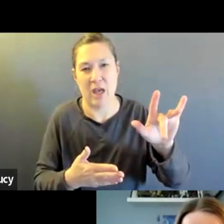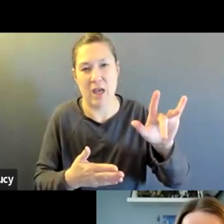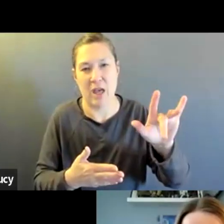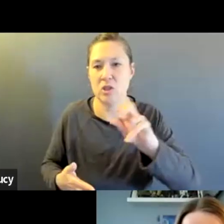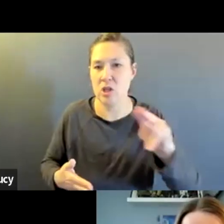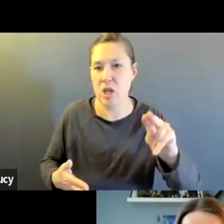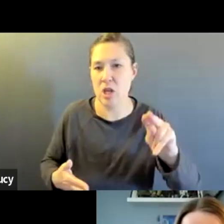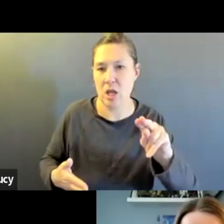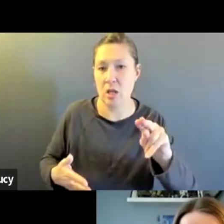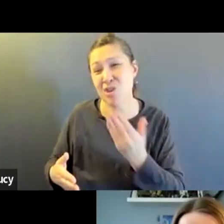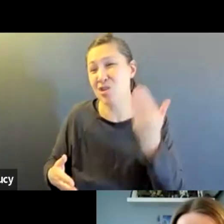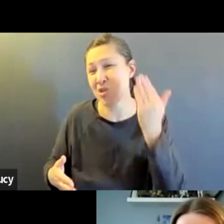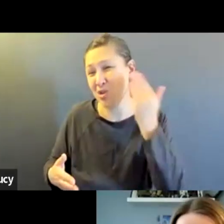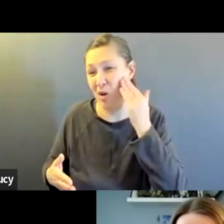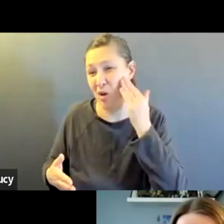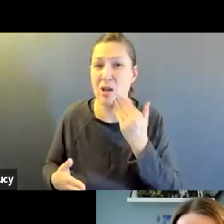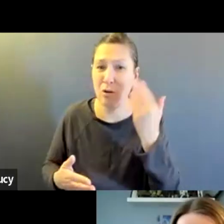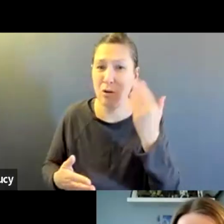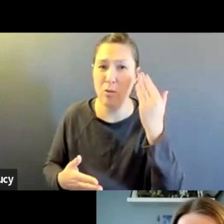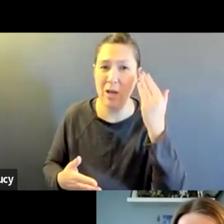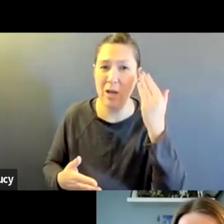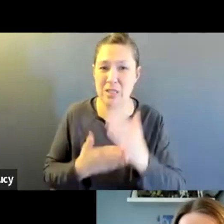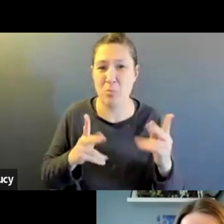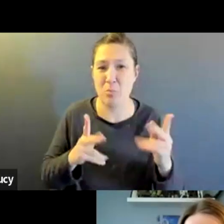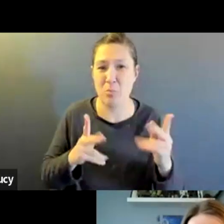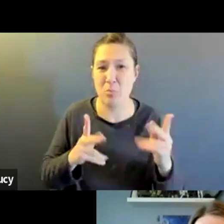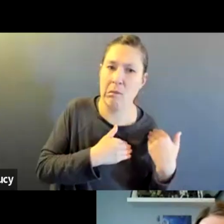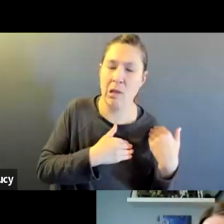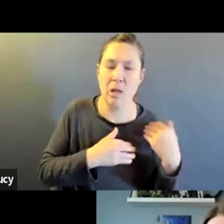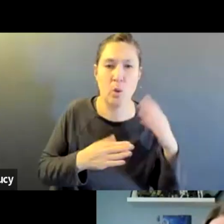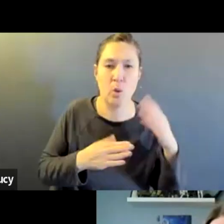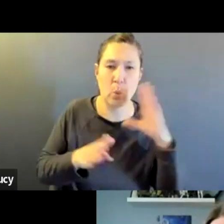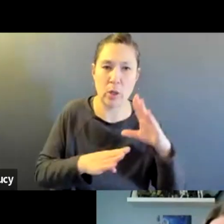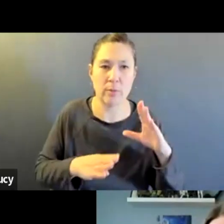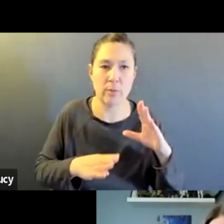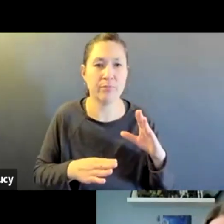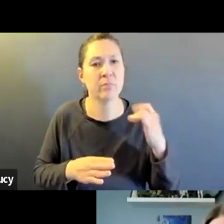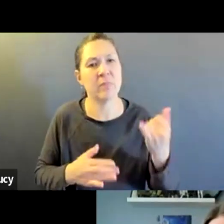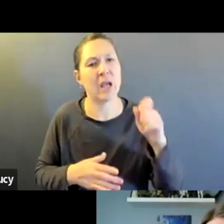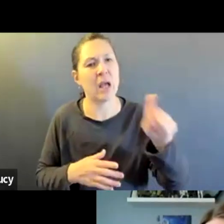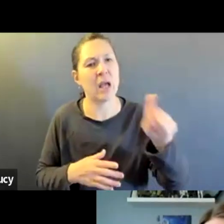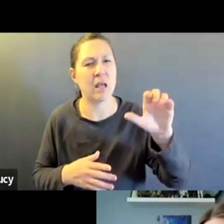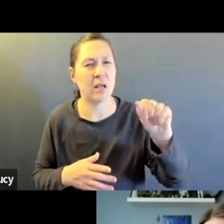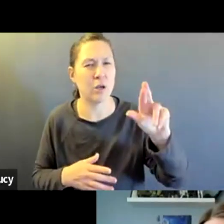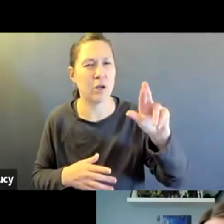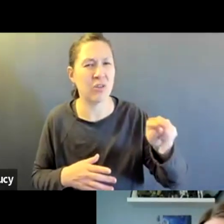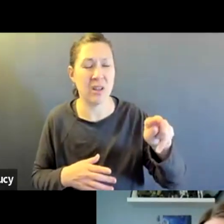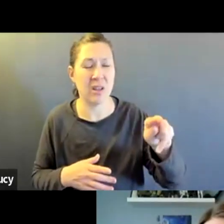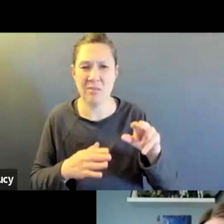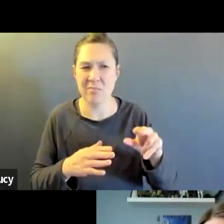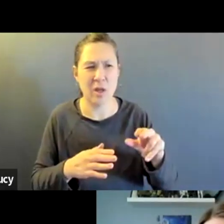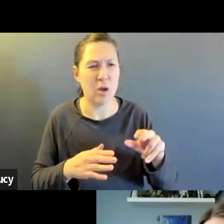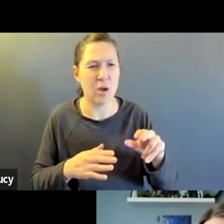looking at my notes real quick. Carson, what does all of this mean for our artists and our arts workers? Yeah, I mean,